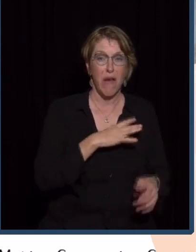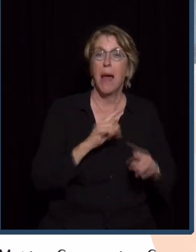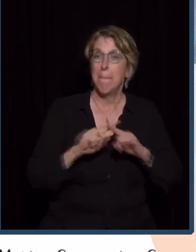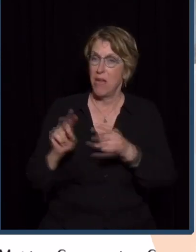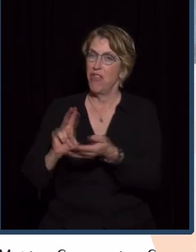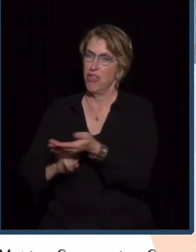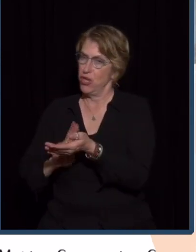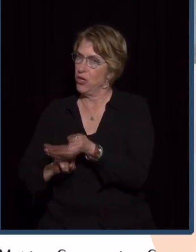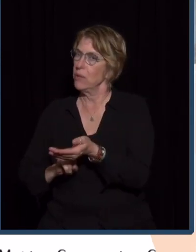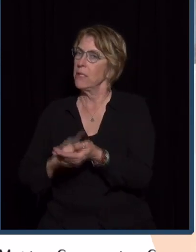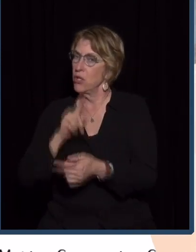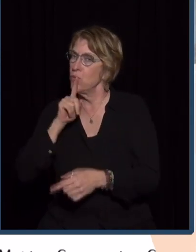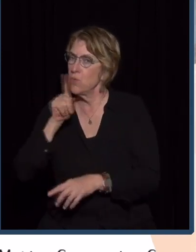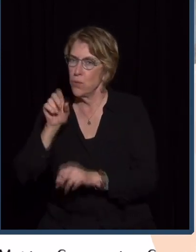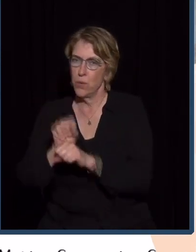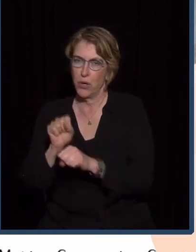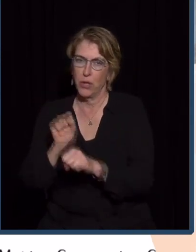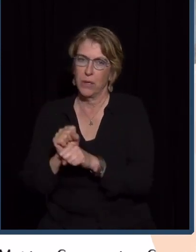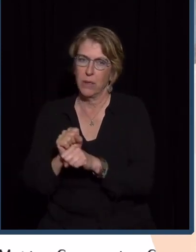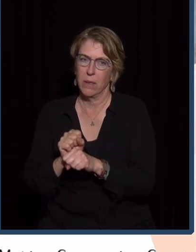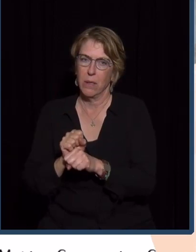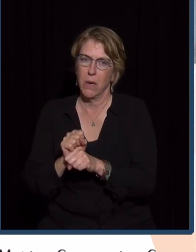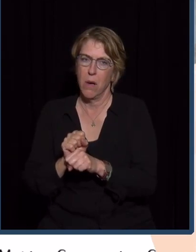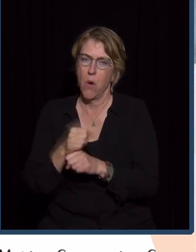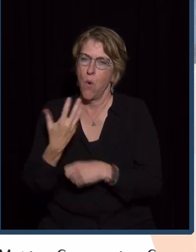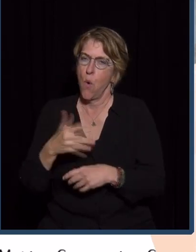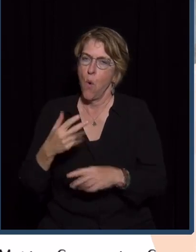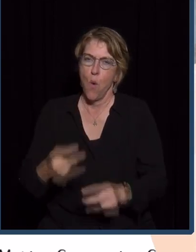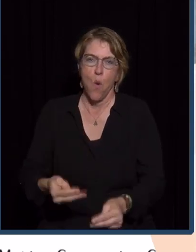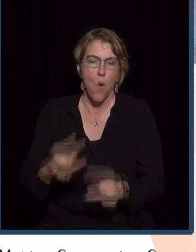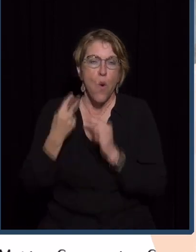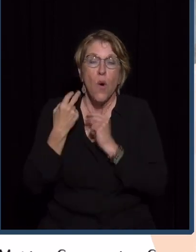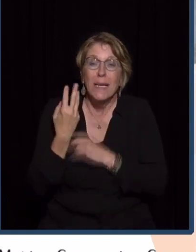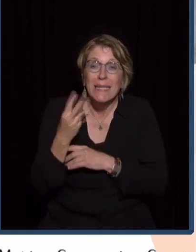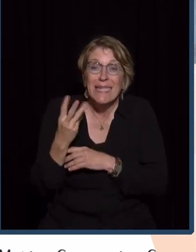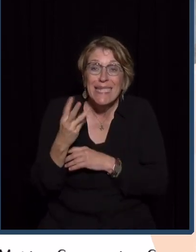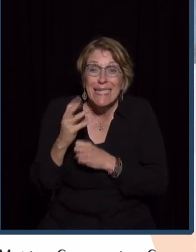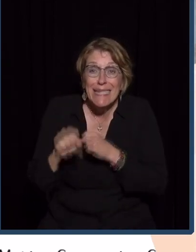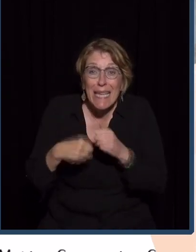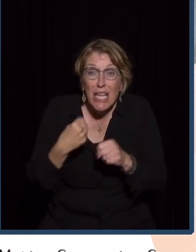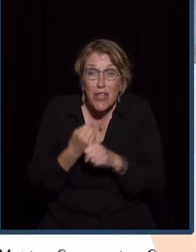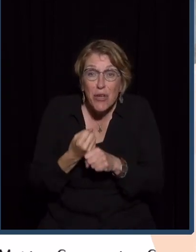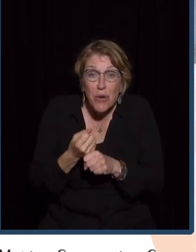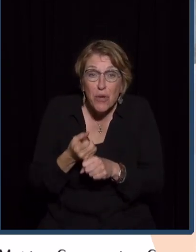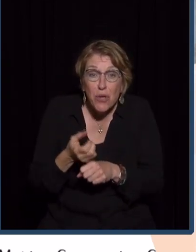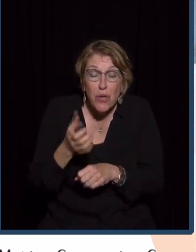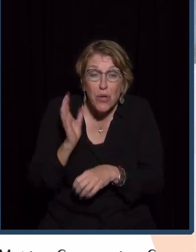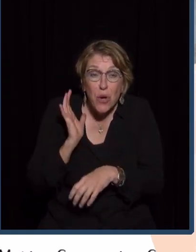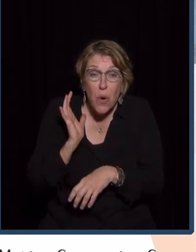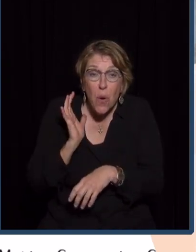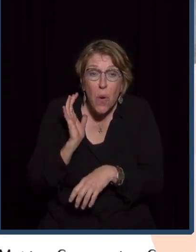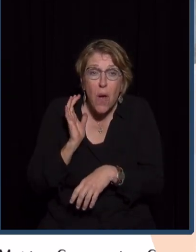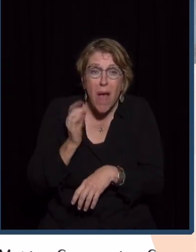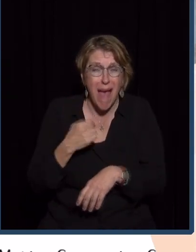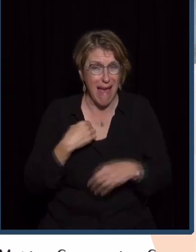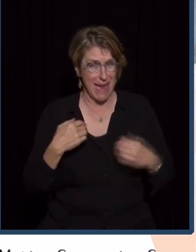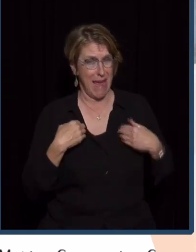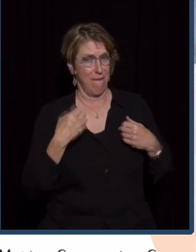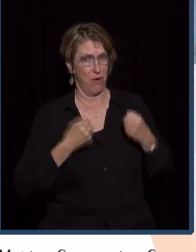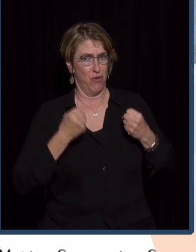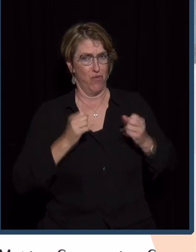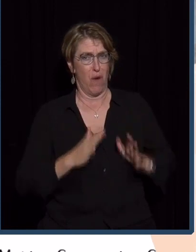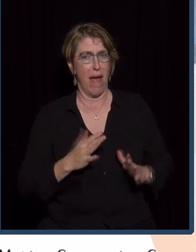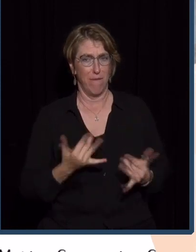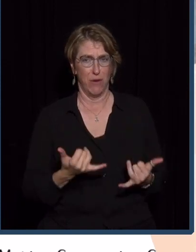real work back, oh my gosh, 16 years ago, I think. I have a driver now. It's